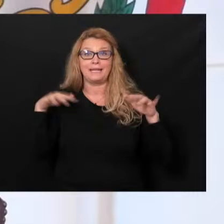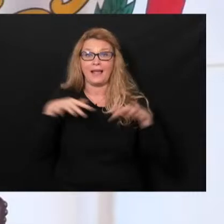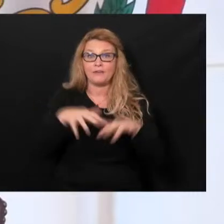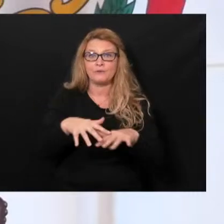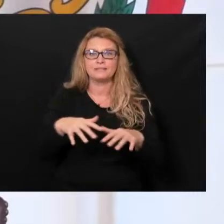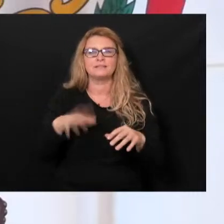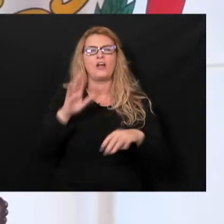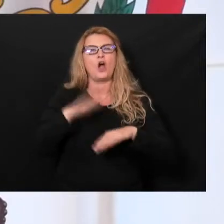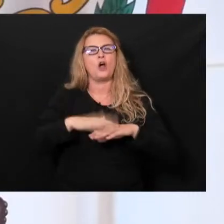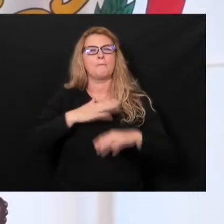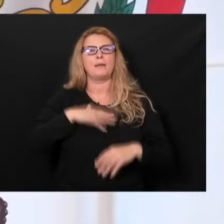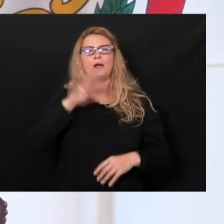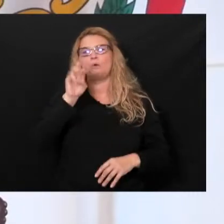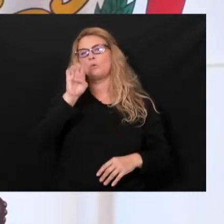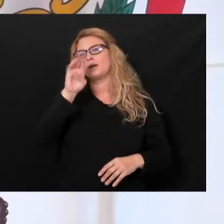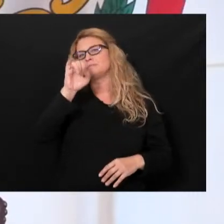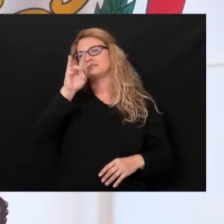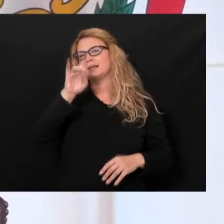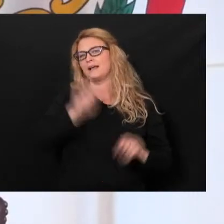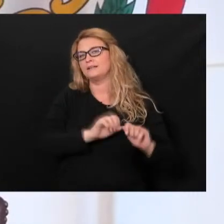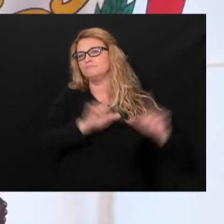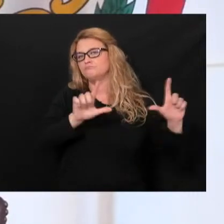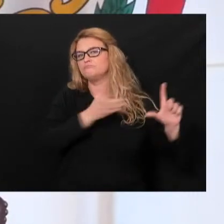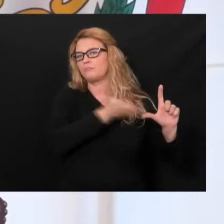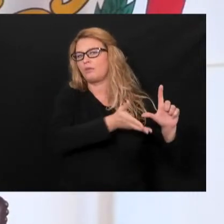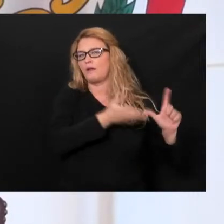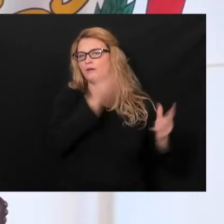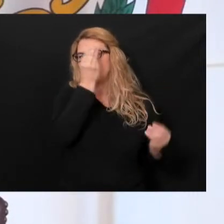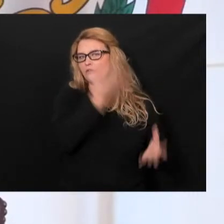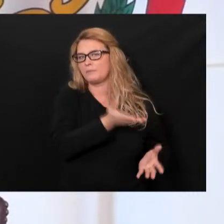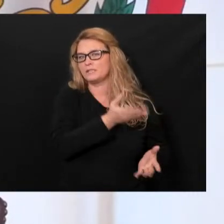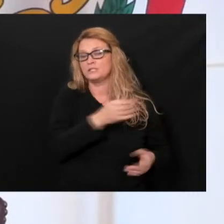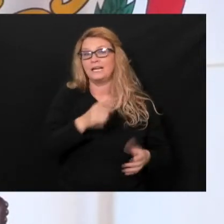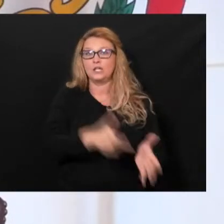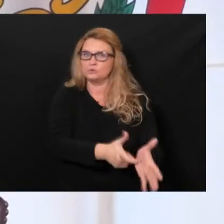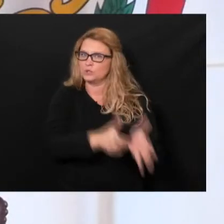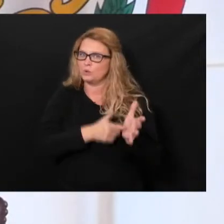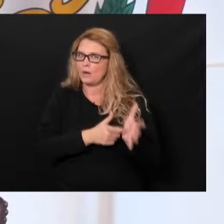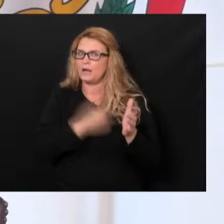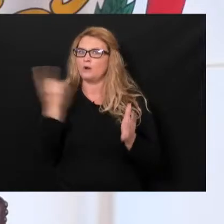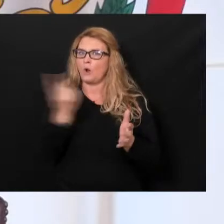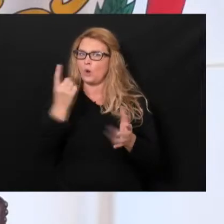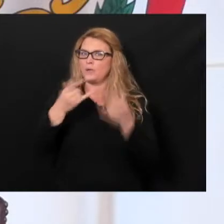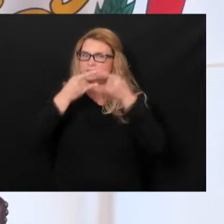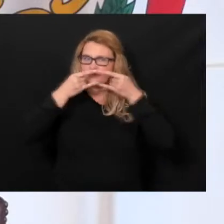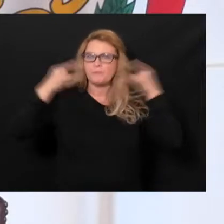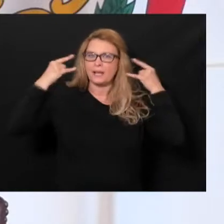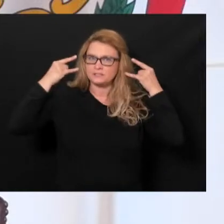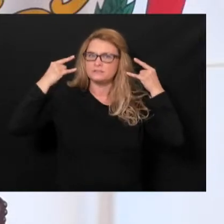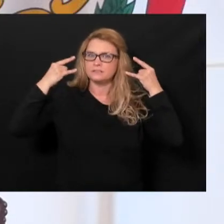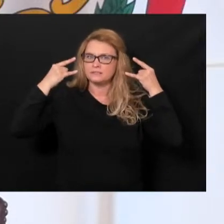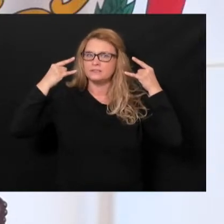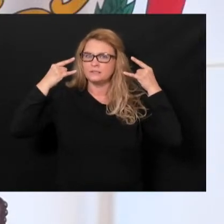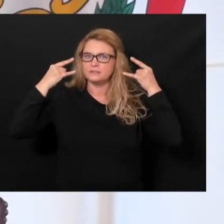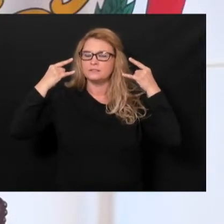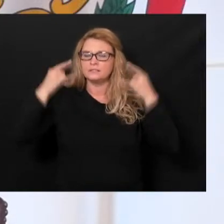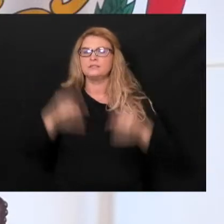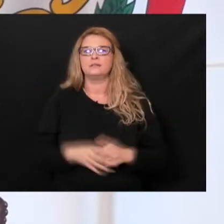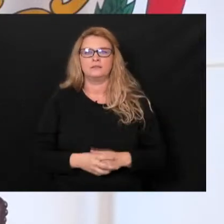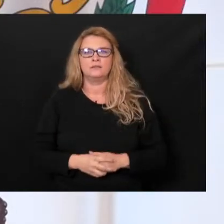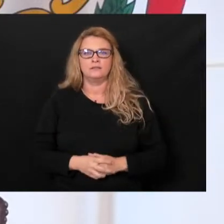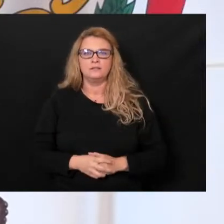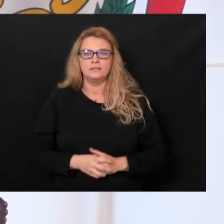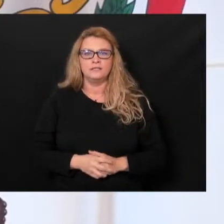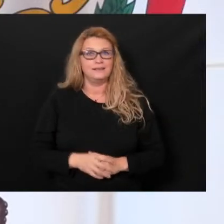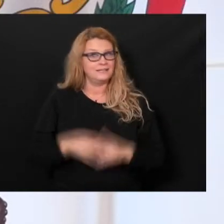up on my website. It's still absolutely mandatory to have a face covering in all public buildings, and so